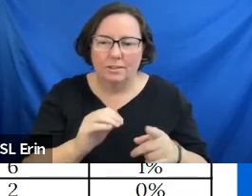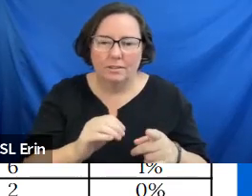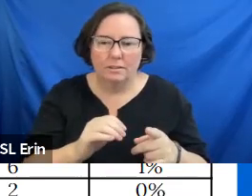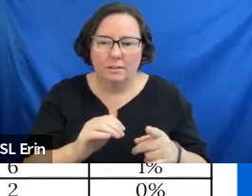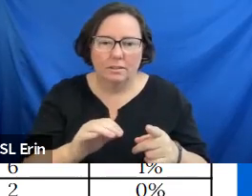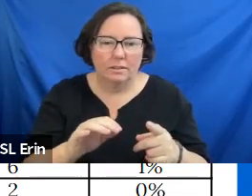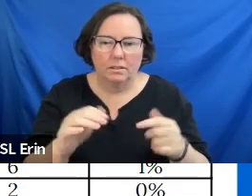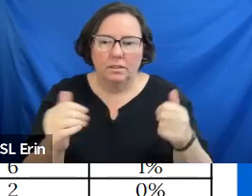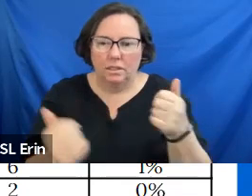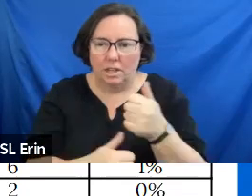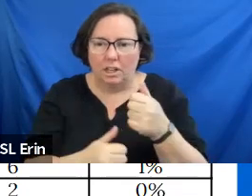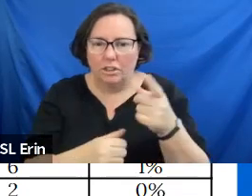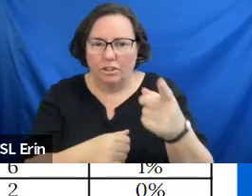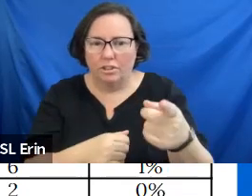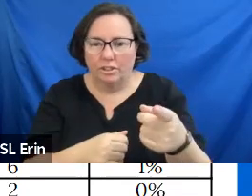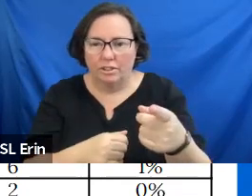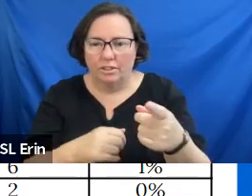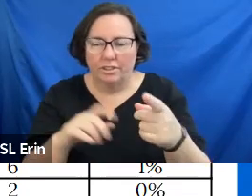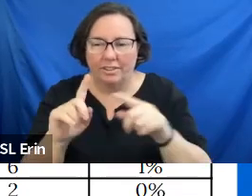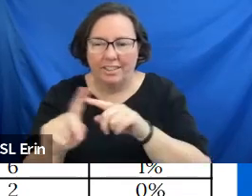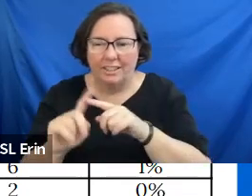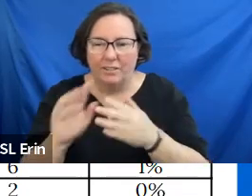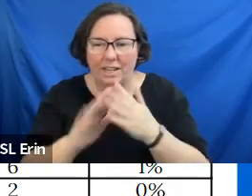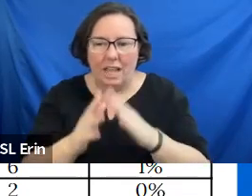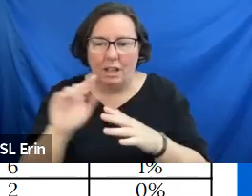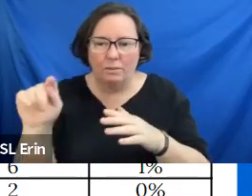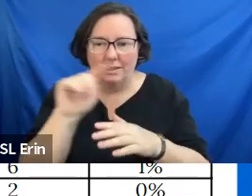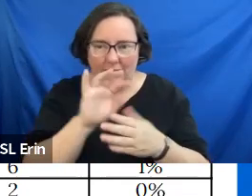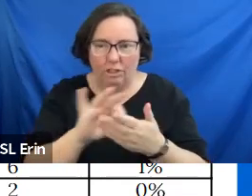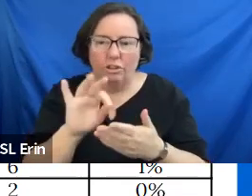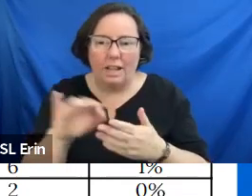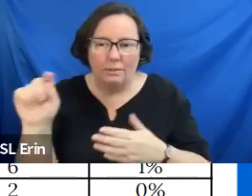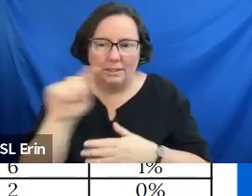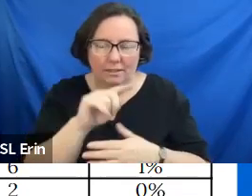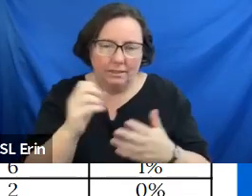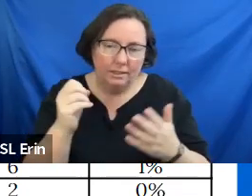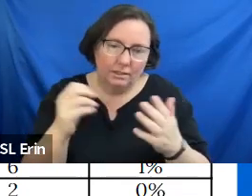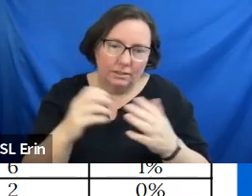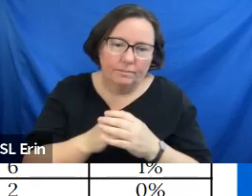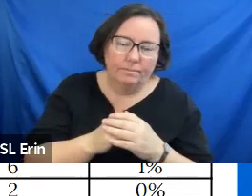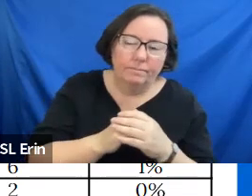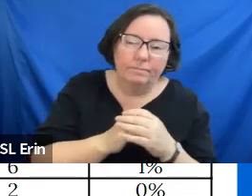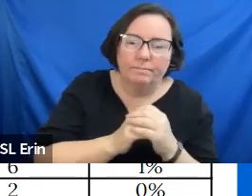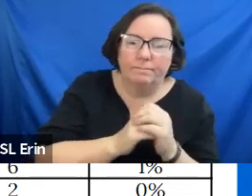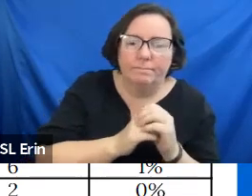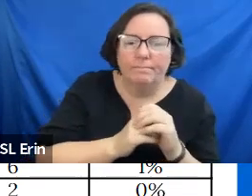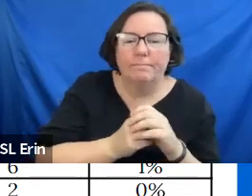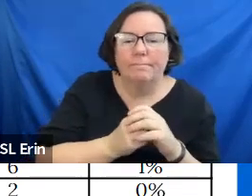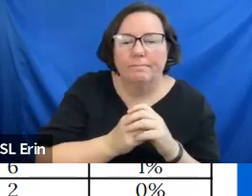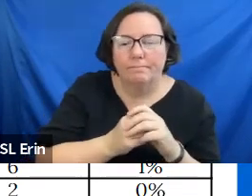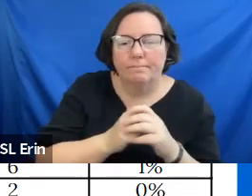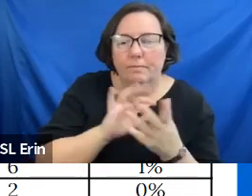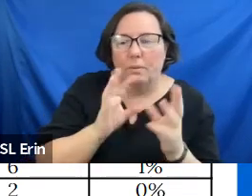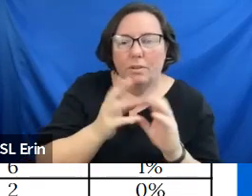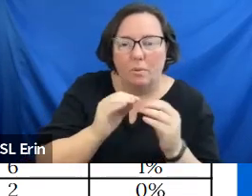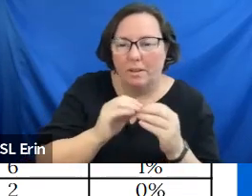distributed on this slide across the zip codes, but we can identify the total number. Yeah,